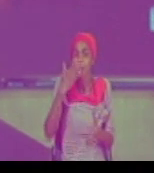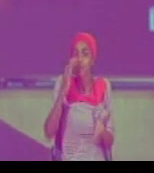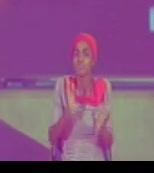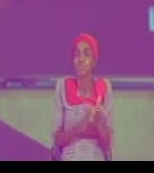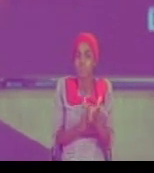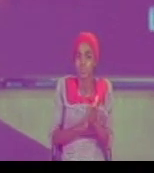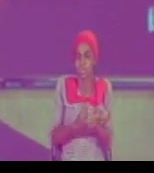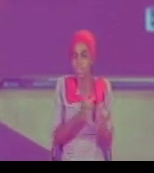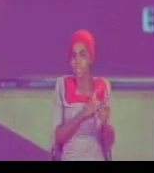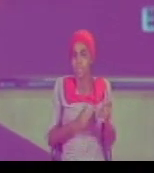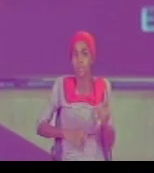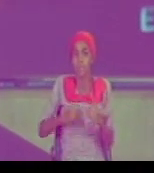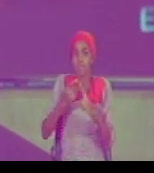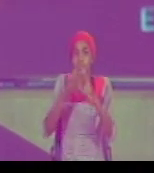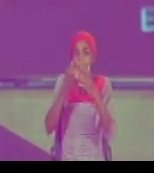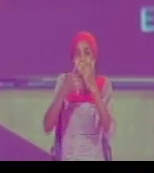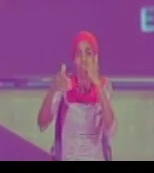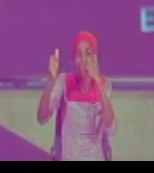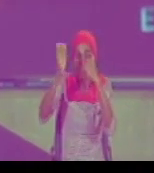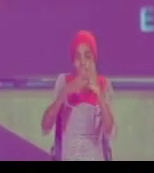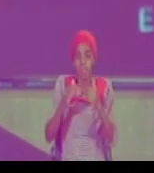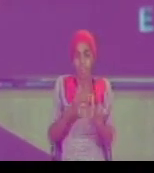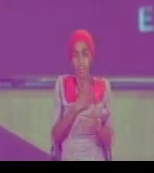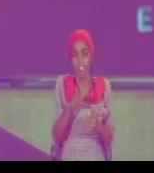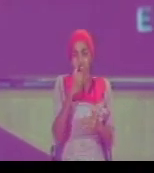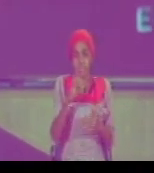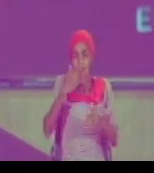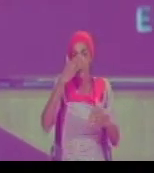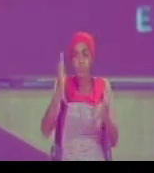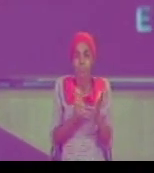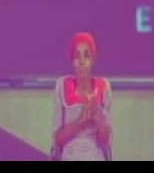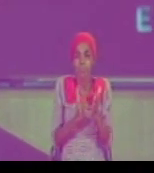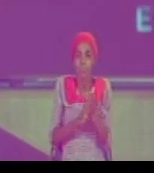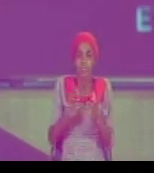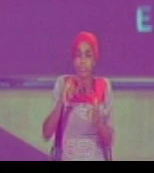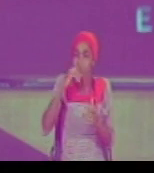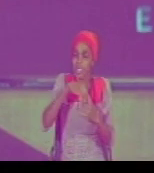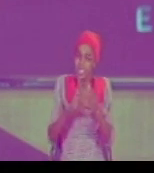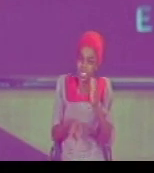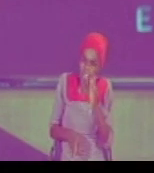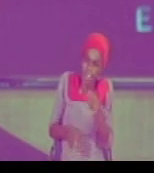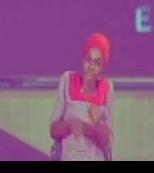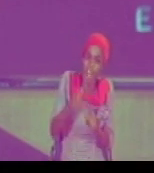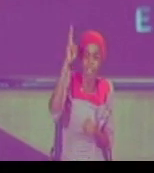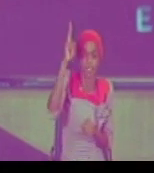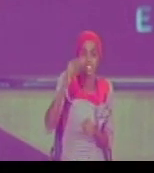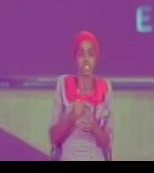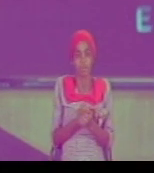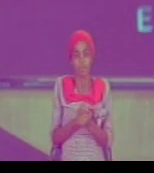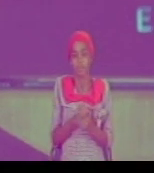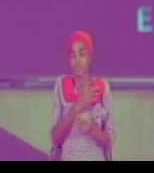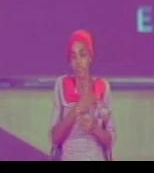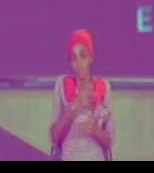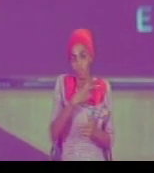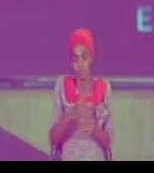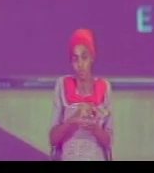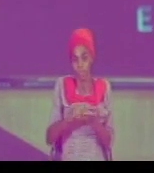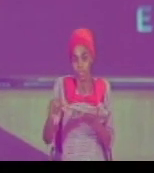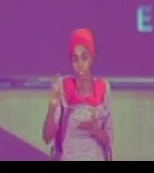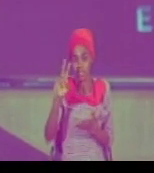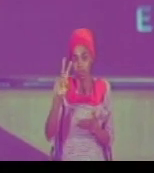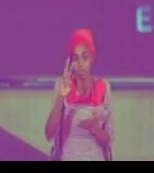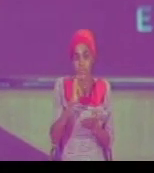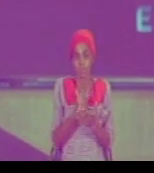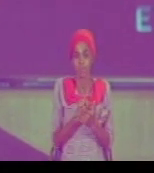from the heavens, you praise him in the heights. Look at verse 2 there. In verse 2, it tells